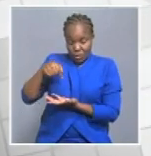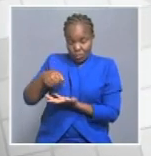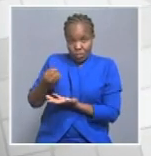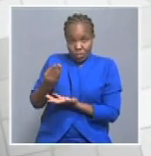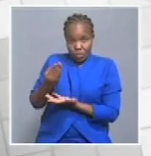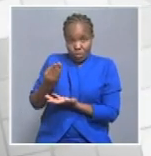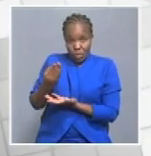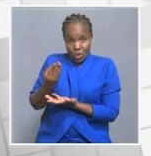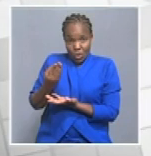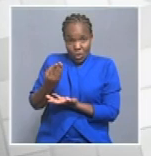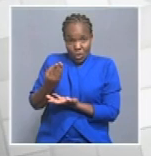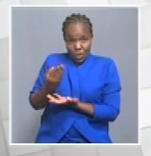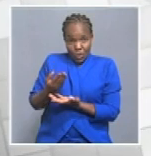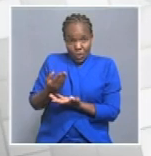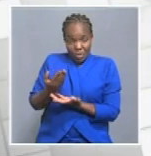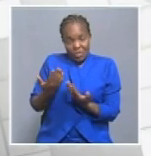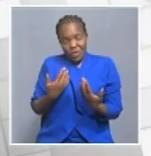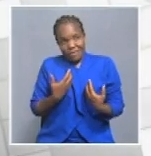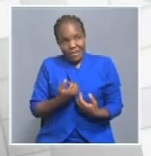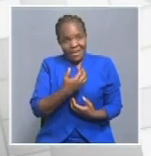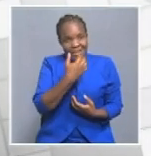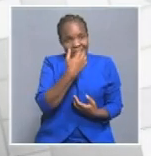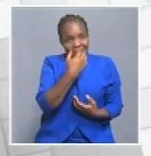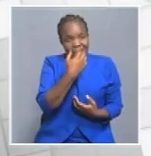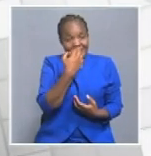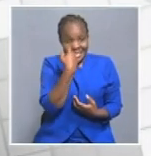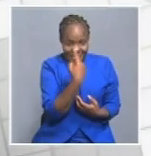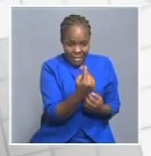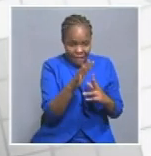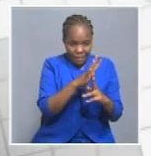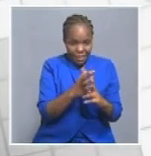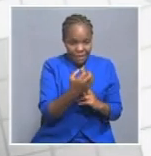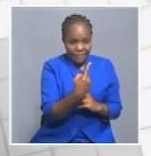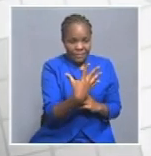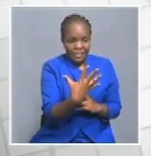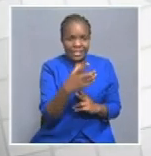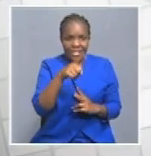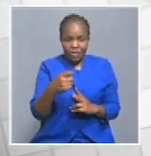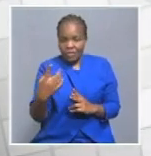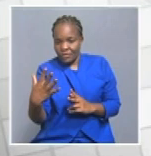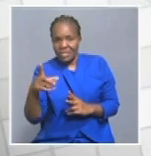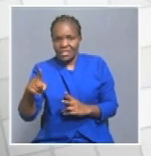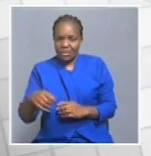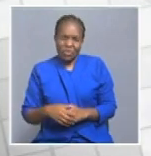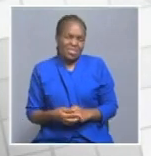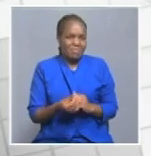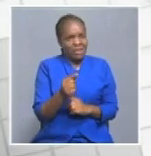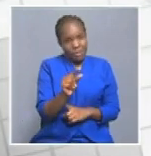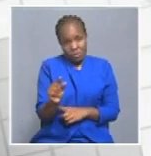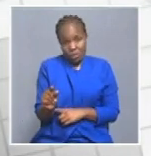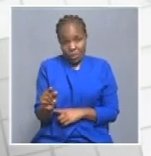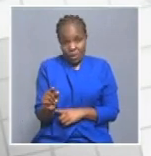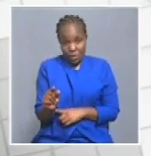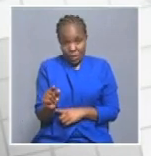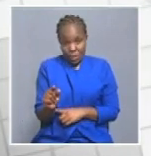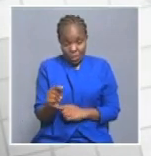to about only 15,000 per family. And there's not much you can do with 15,000 per